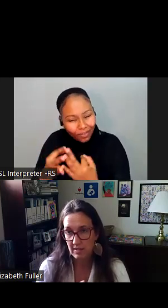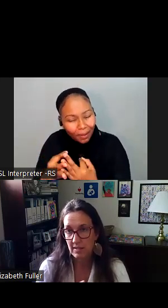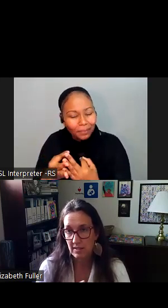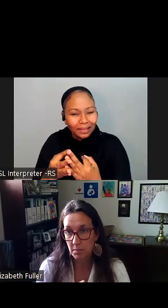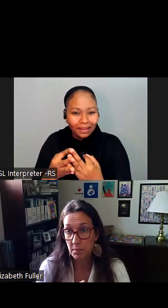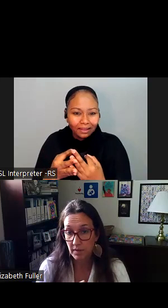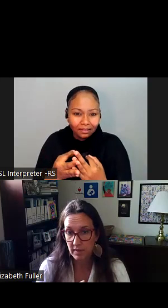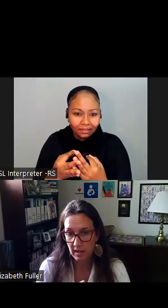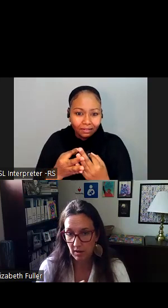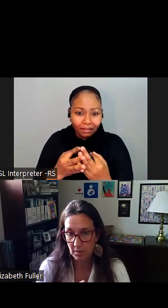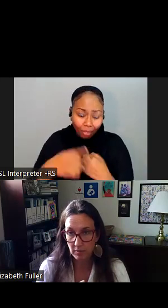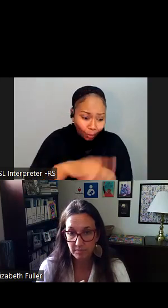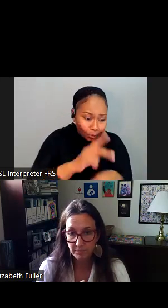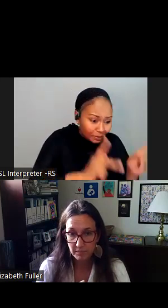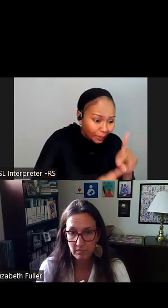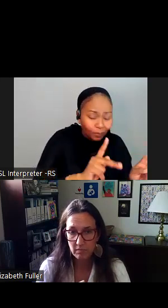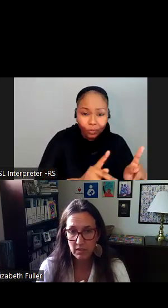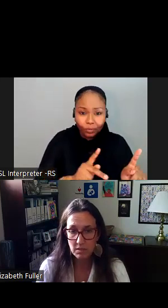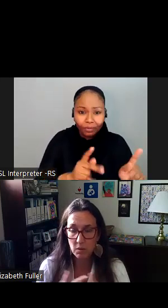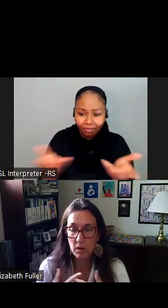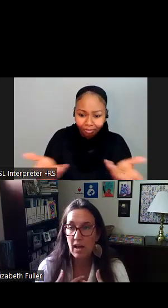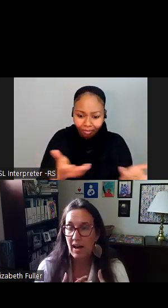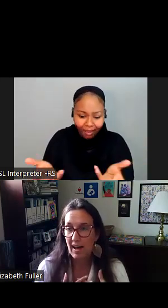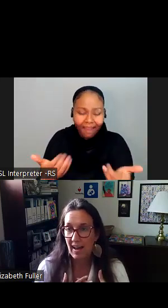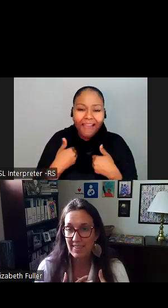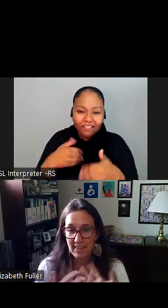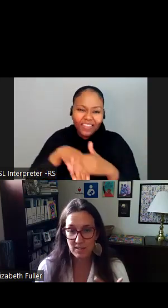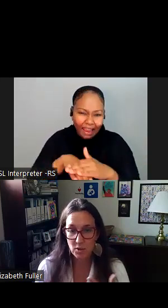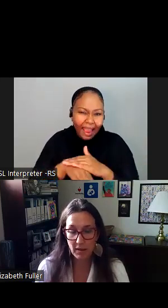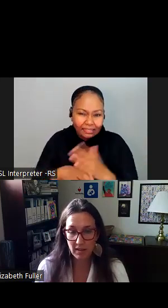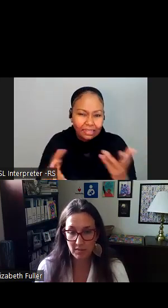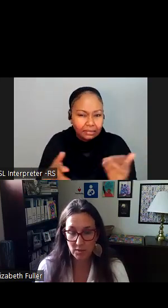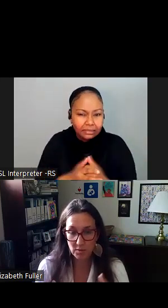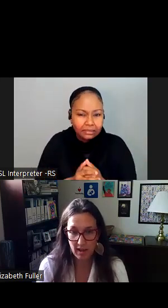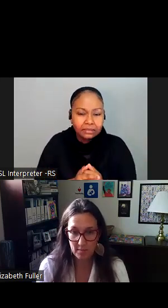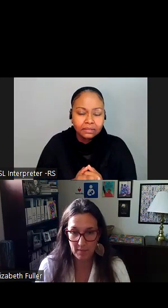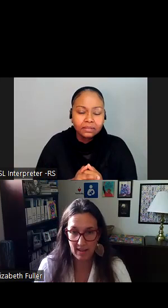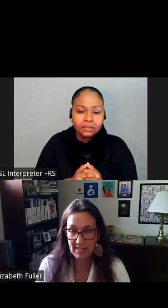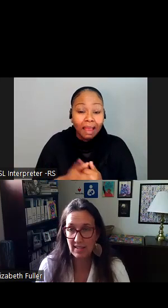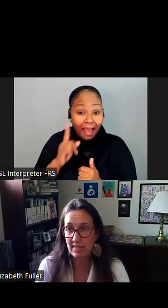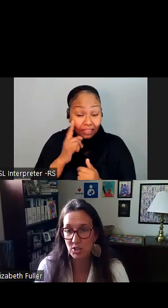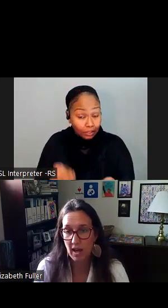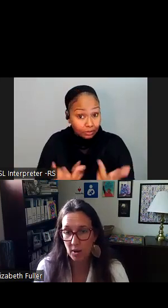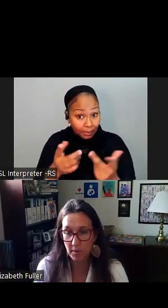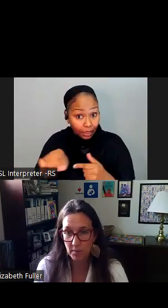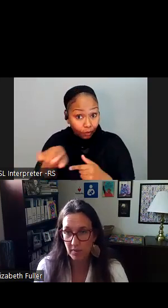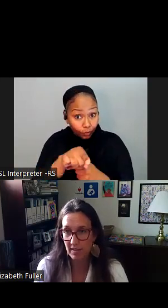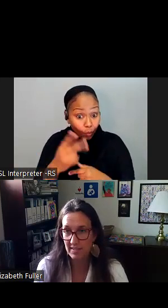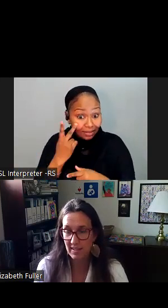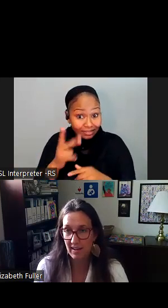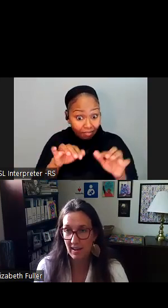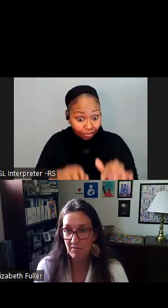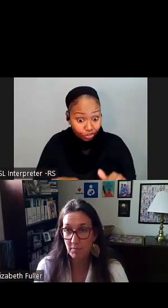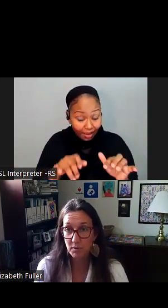have access to the people that they care about. So I think that so many of you I see in the chat are people